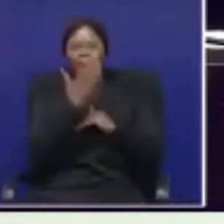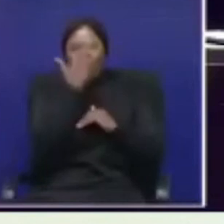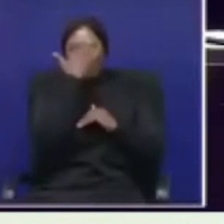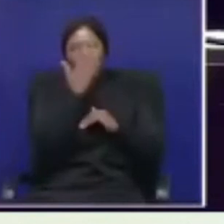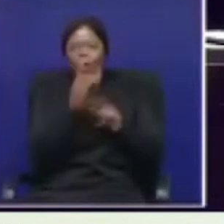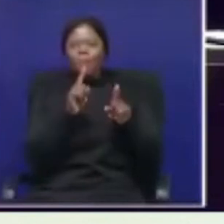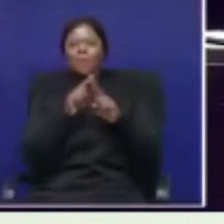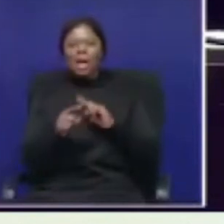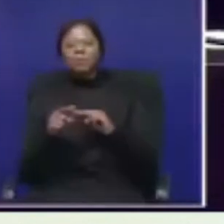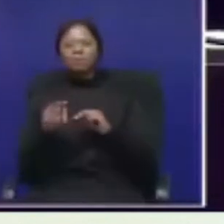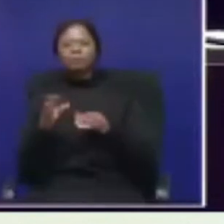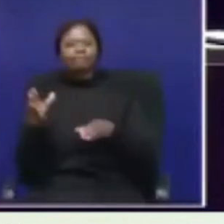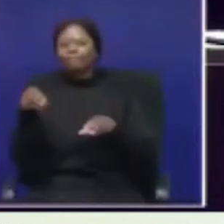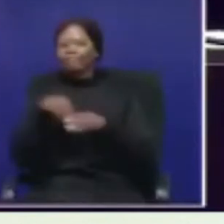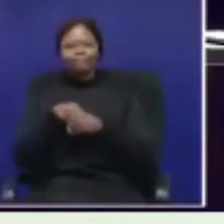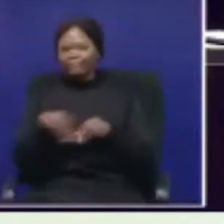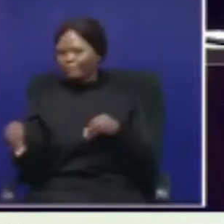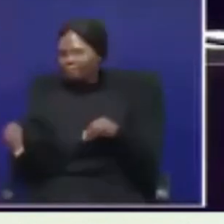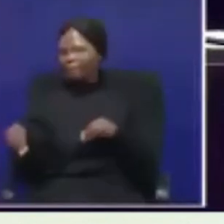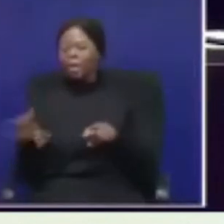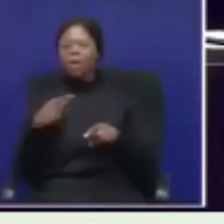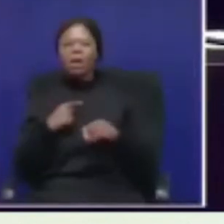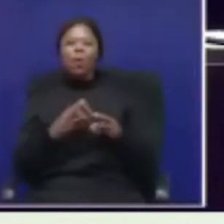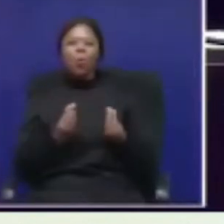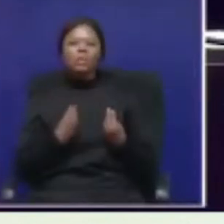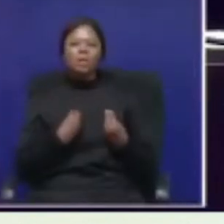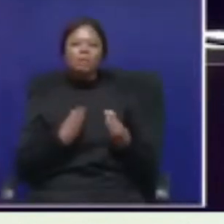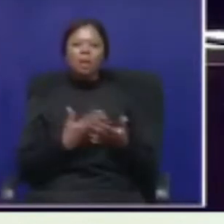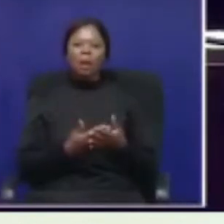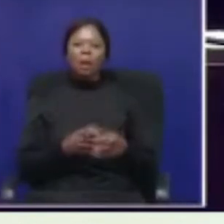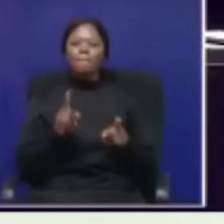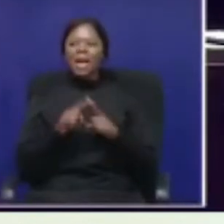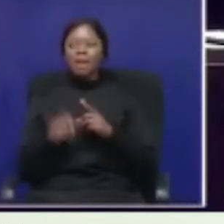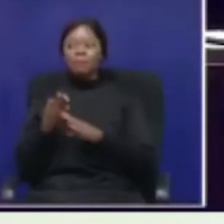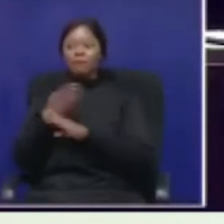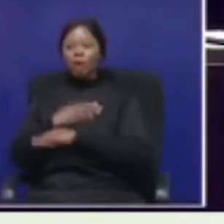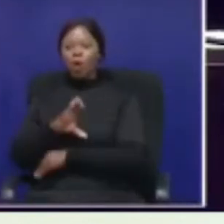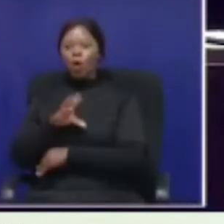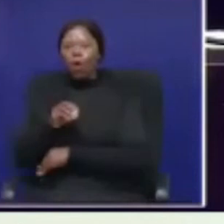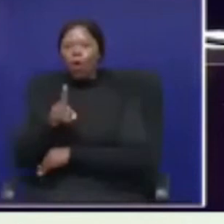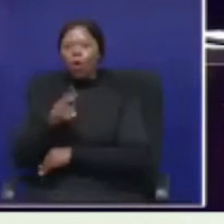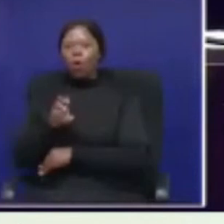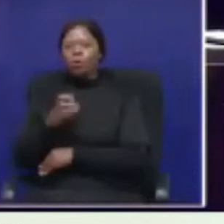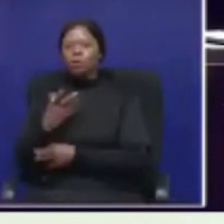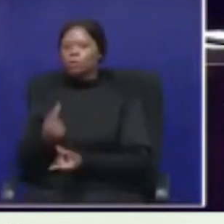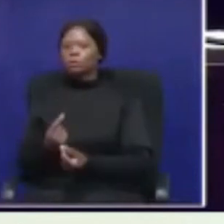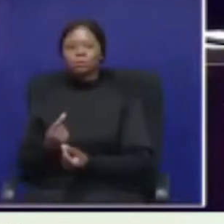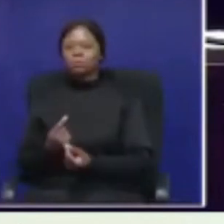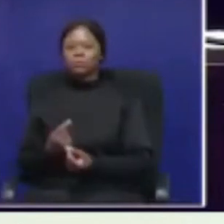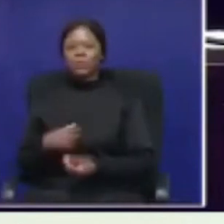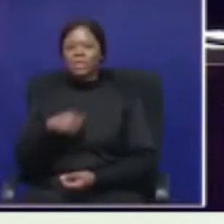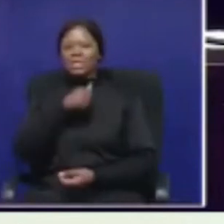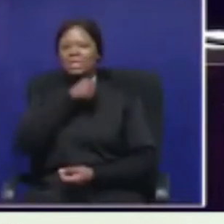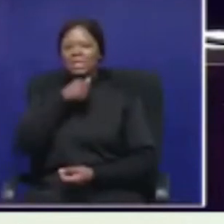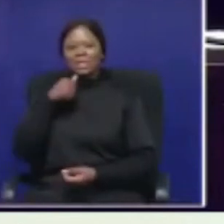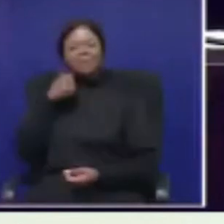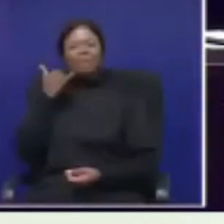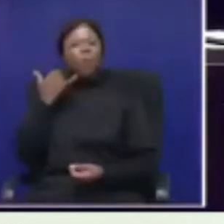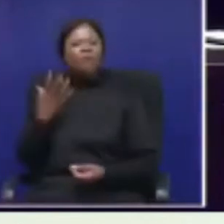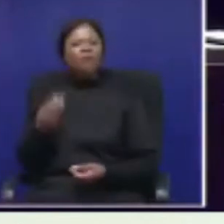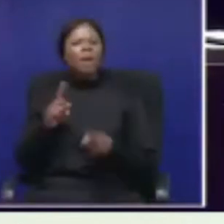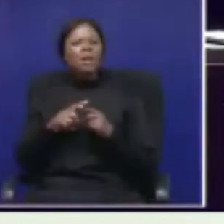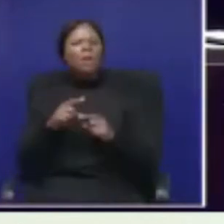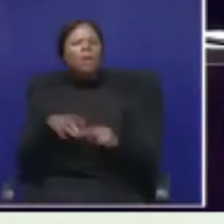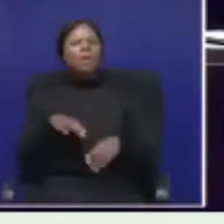excluded. They know how to use WhatsApp, but they've never seen a line of code in their lives. They carry smartphones, but cannot access